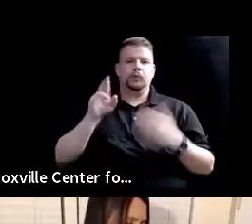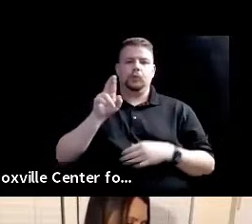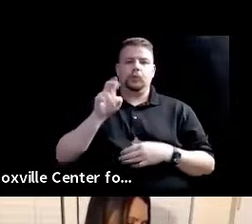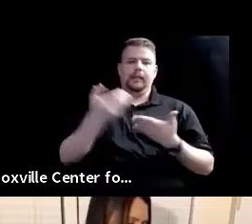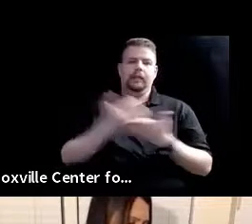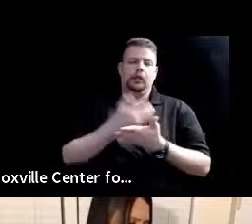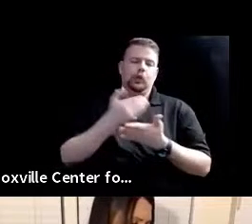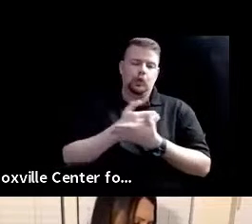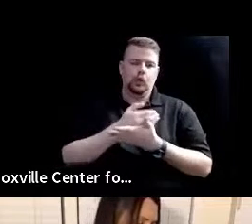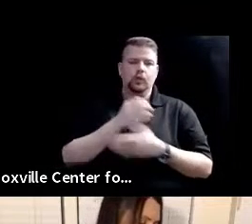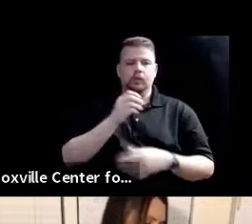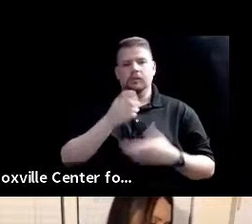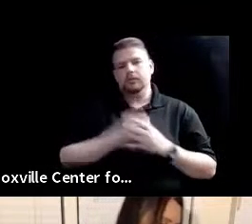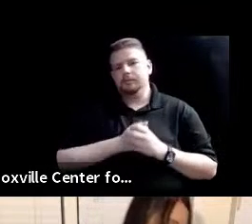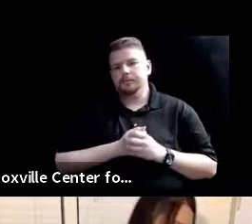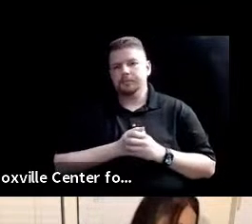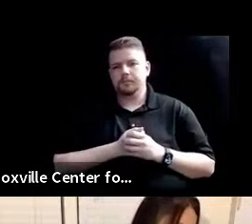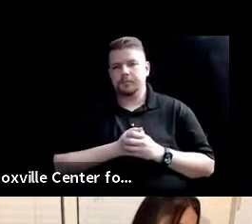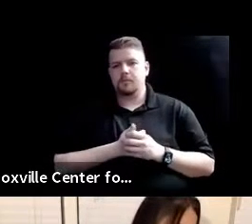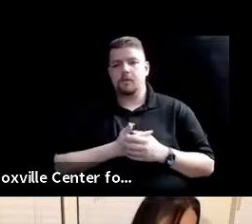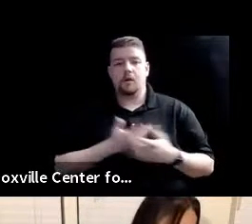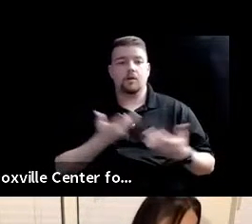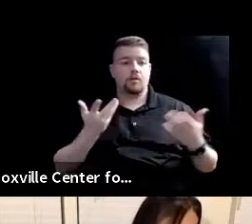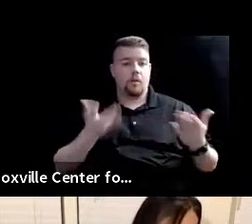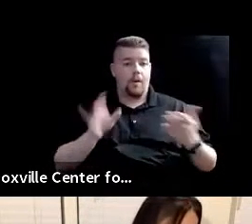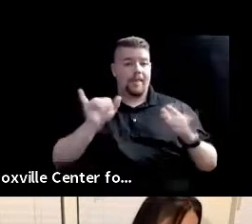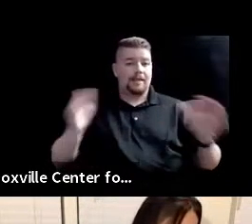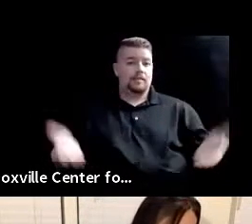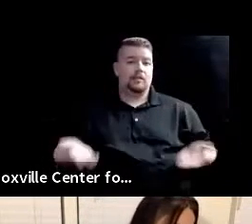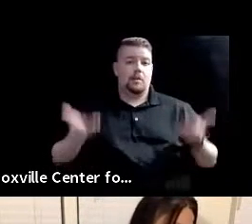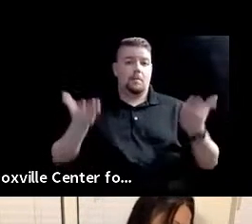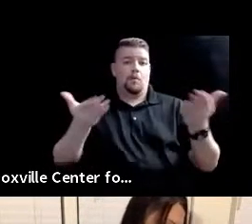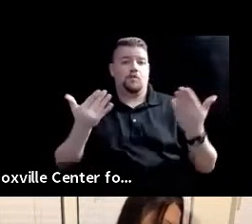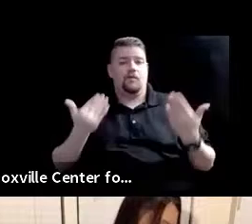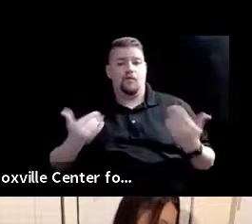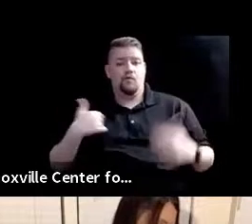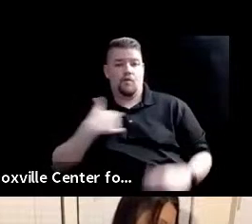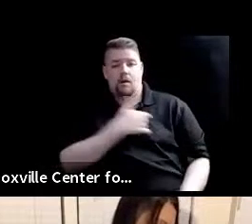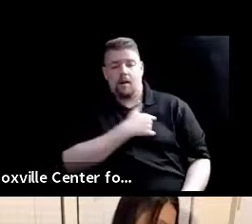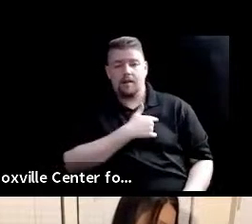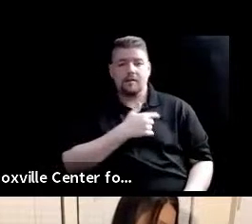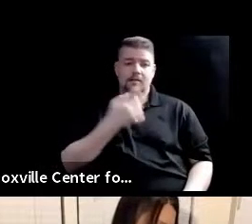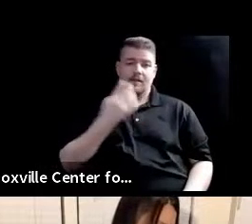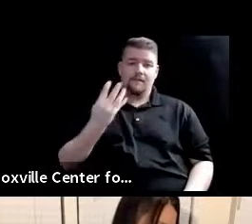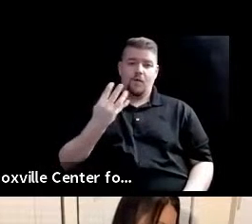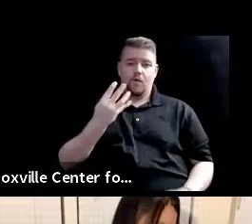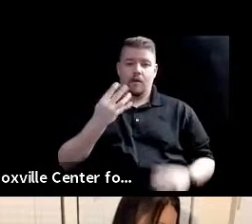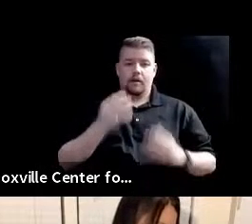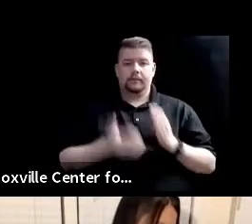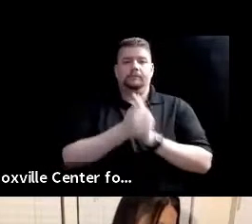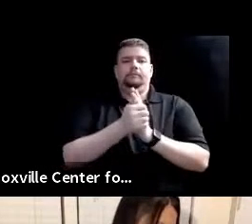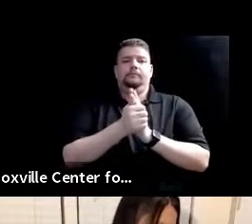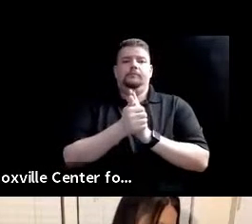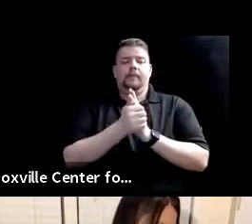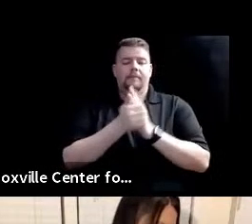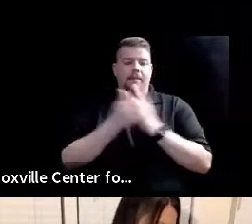should be 23rd. So that's the motion that's on the floor. So those 4 amendments to